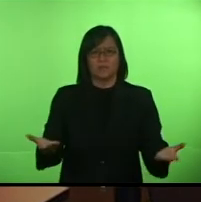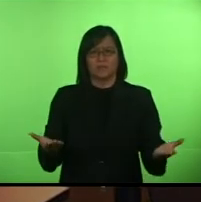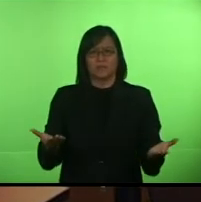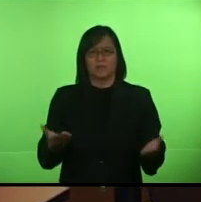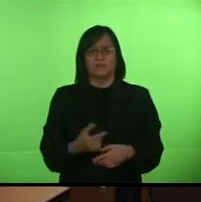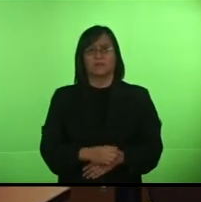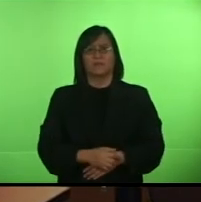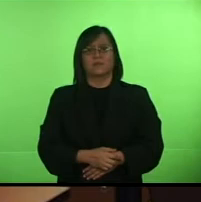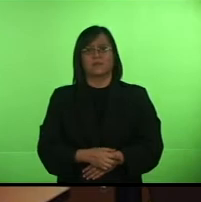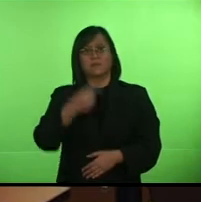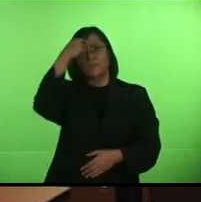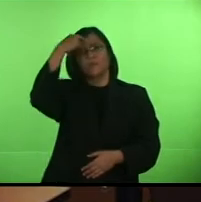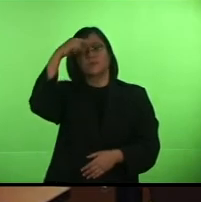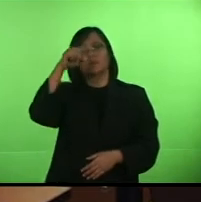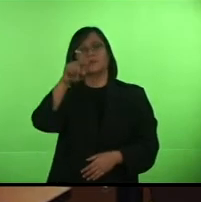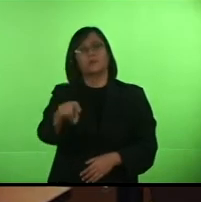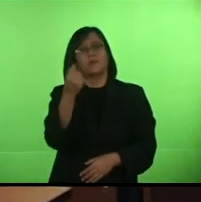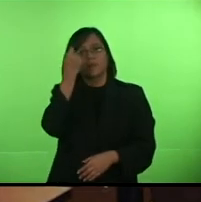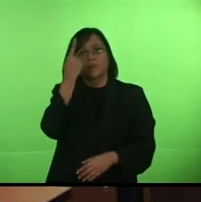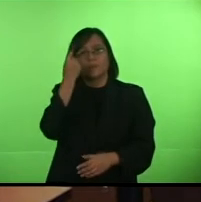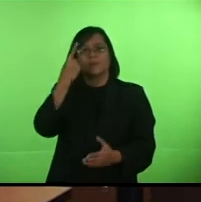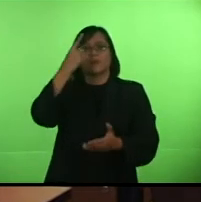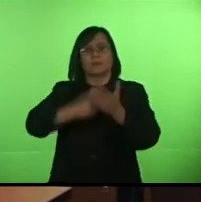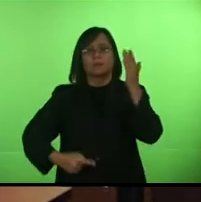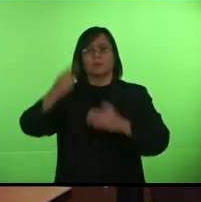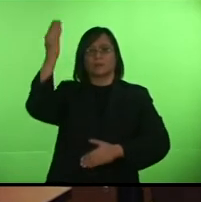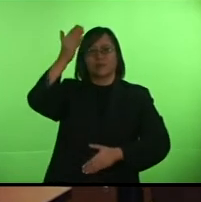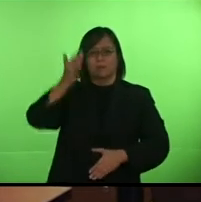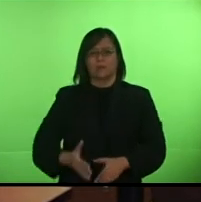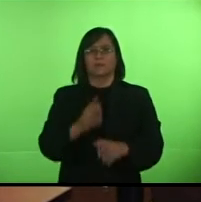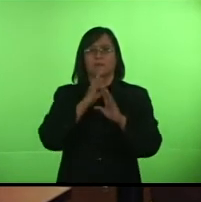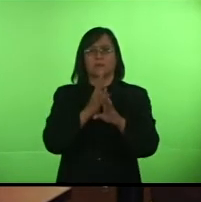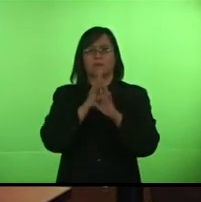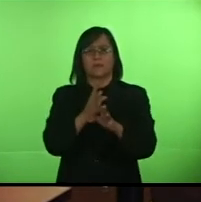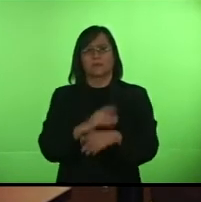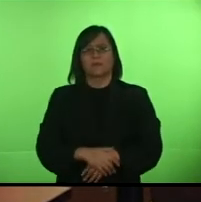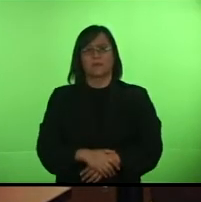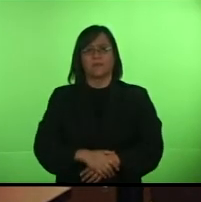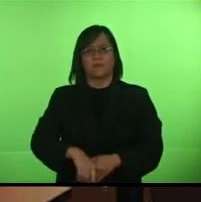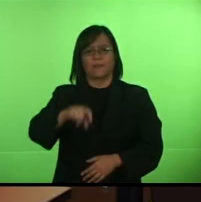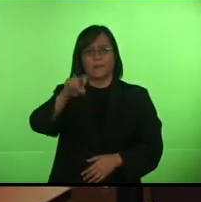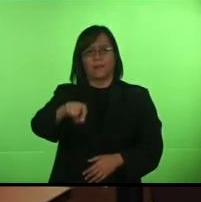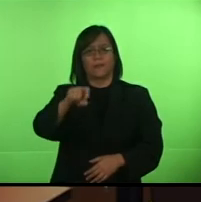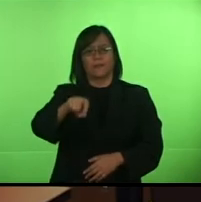ladies and gentlemen, in order to understand what the speaker is trying to say,